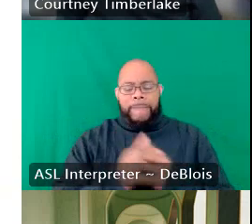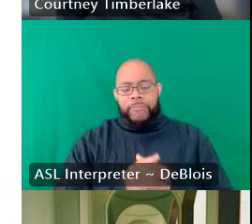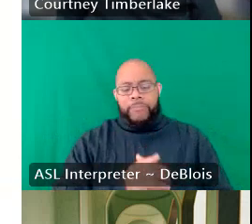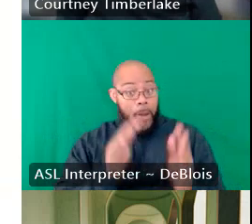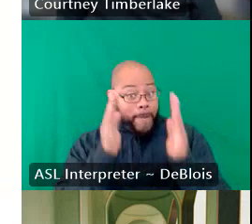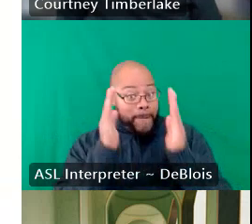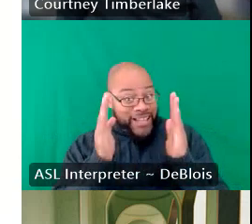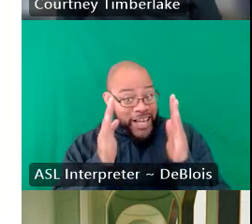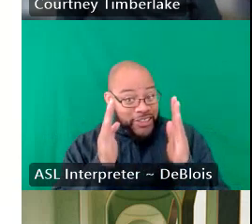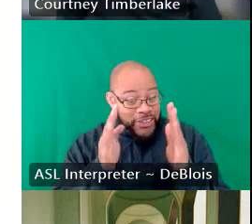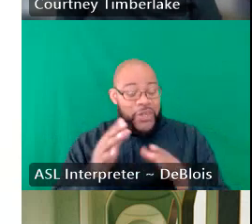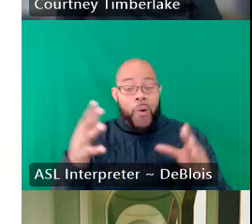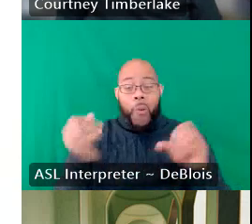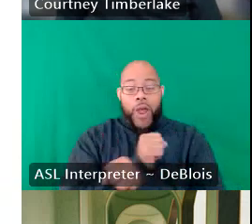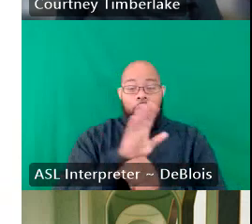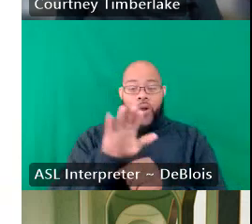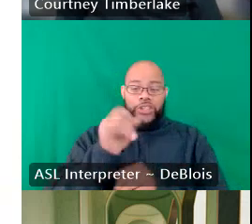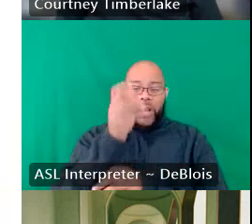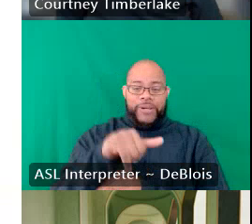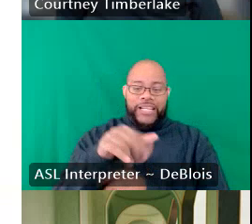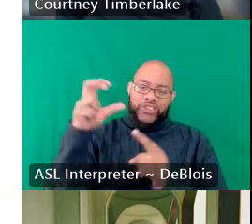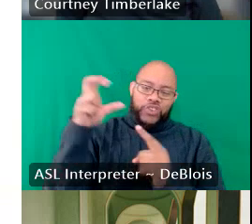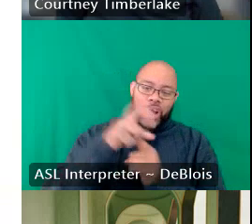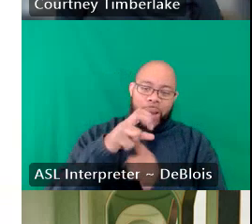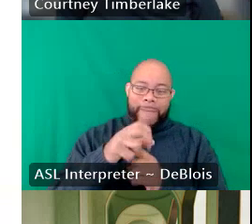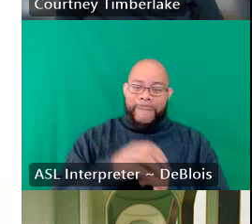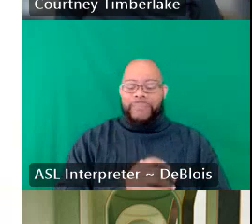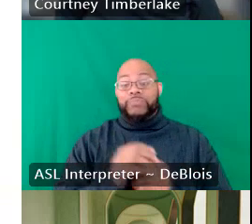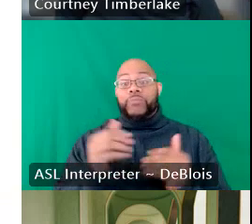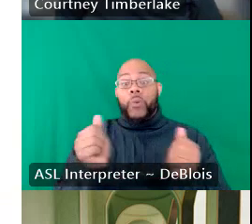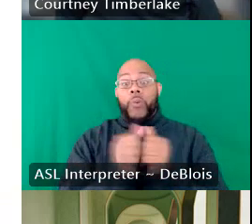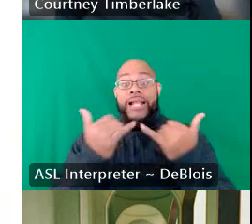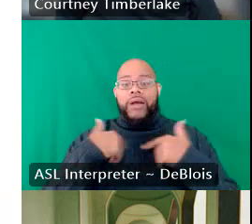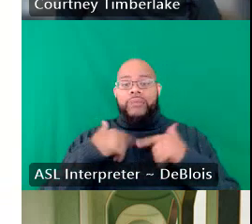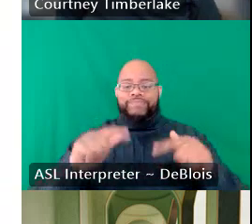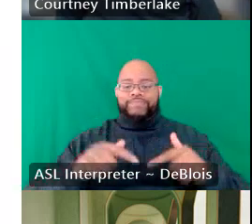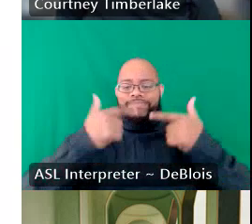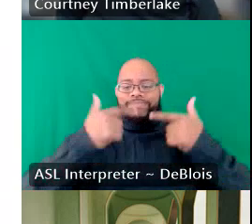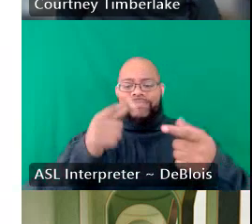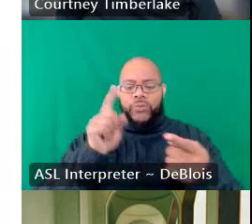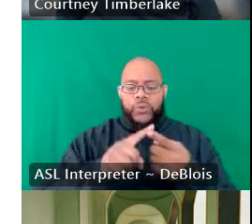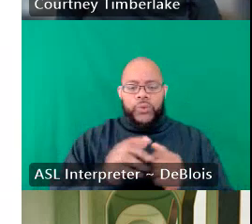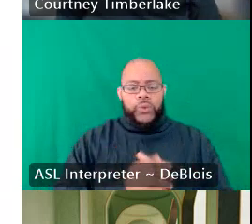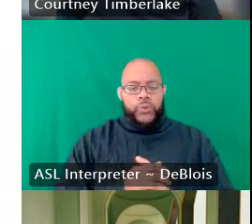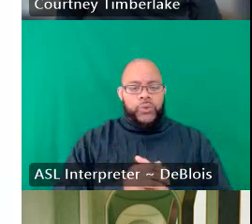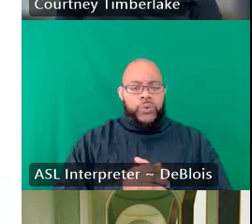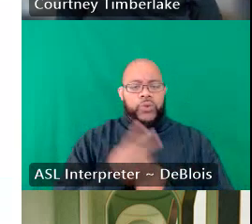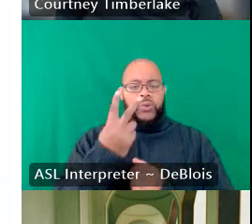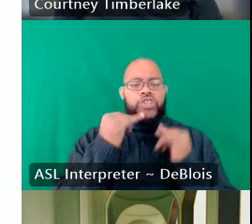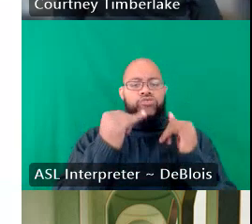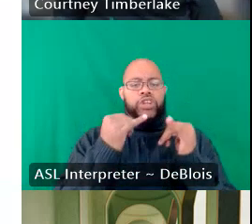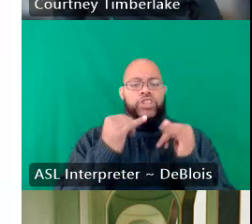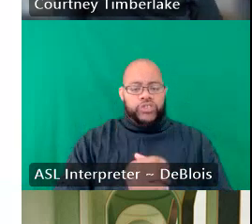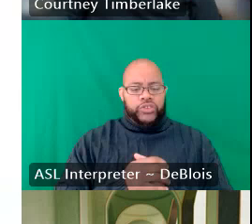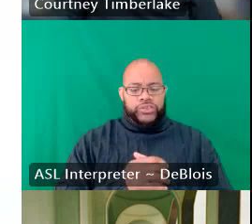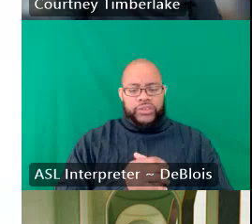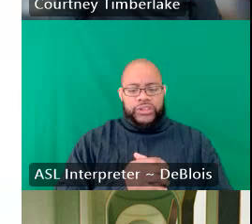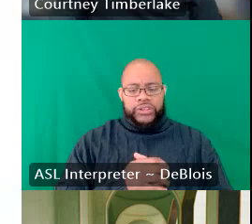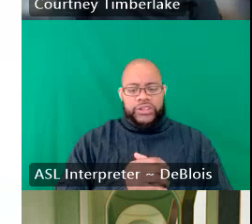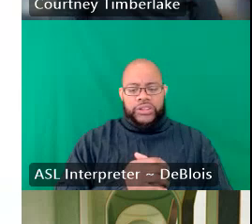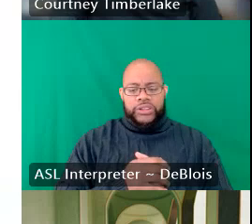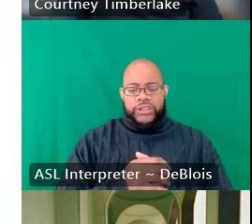attention and win your Jeopardy championship. So with that, I'm going to turn it over to our 2 instructors,